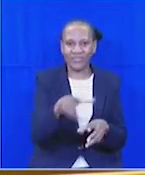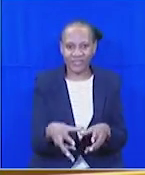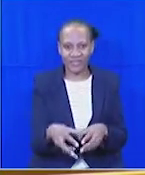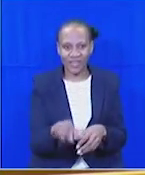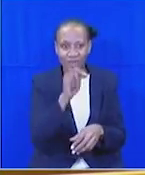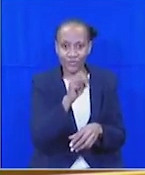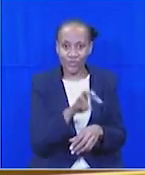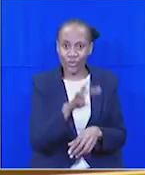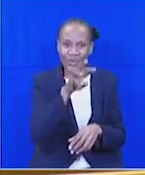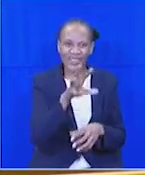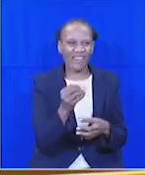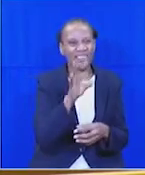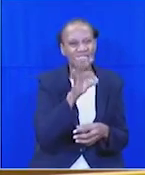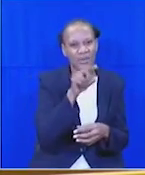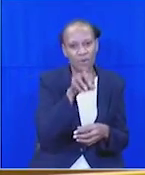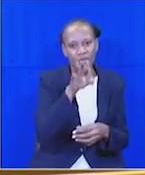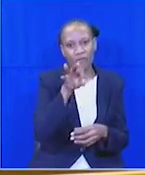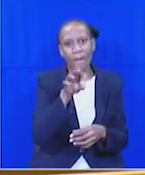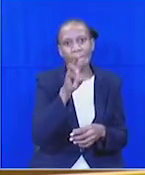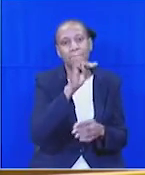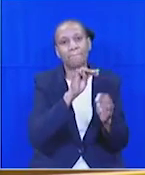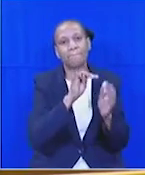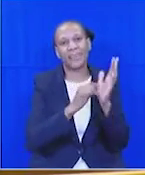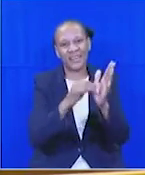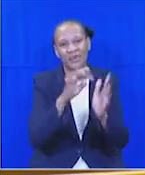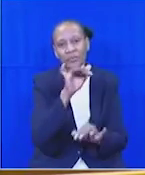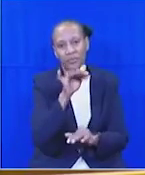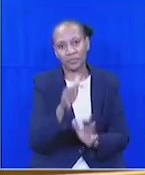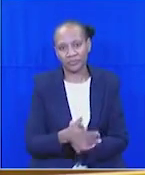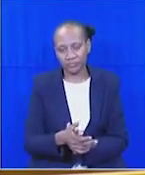has 3.4 million.